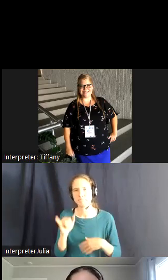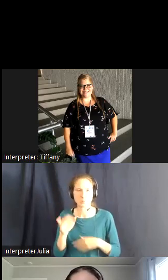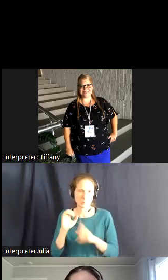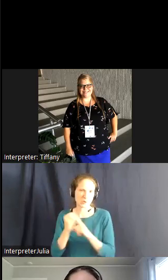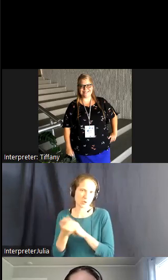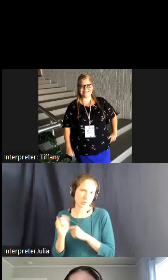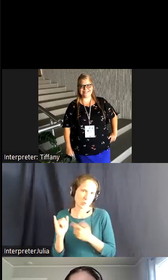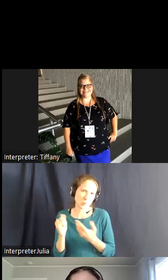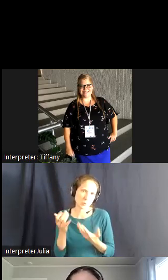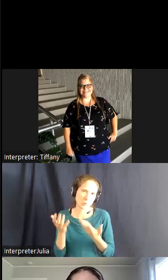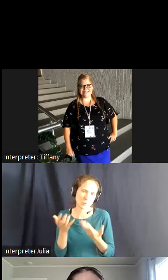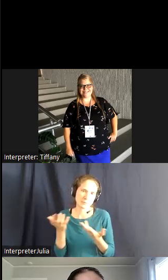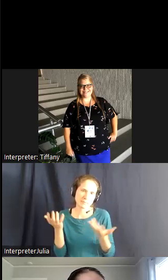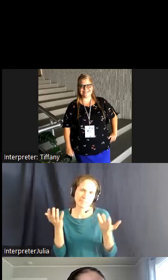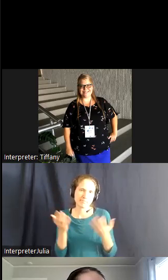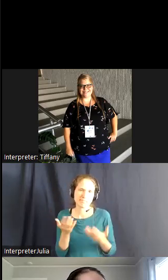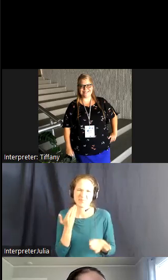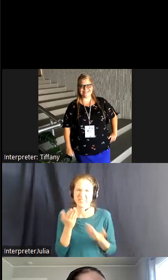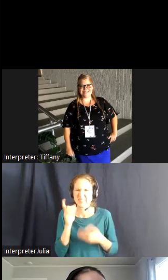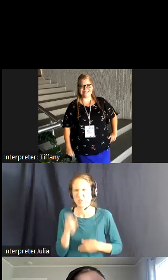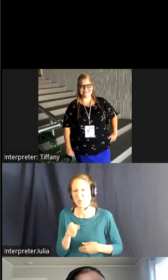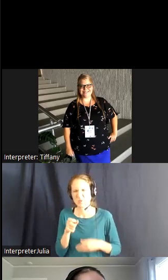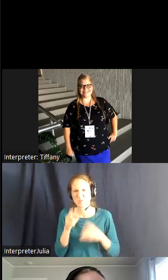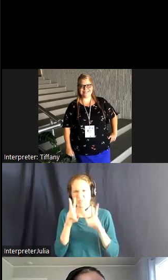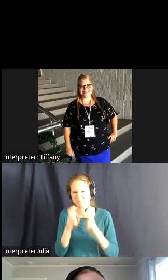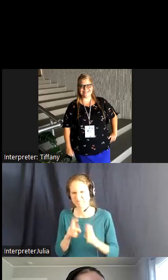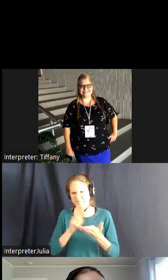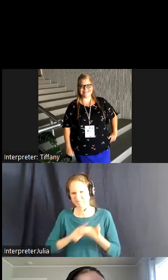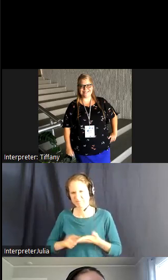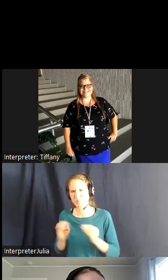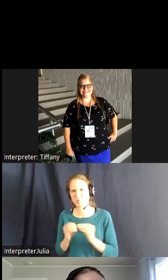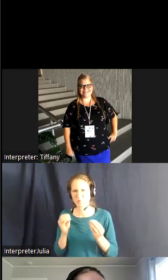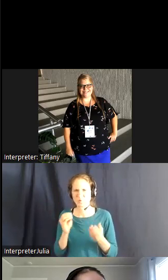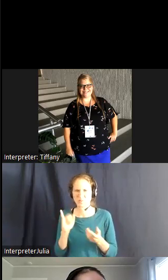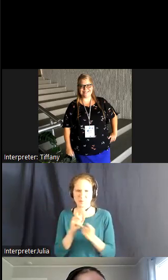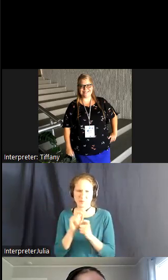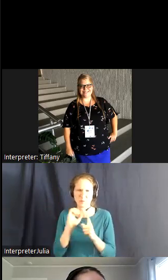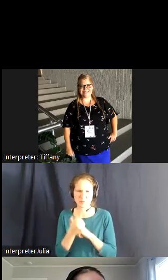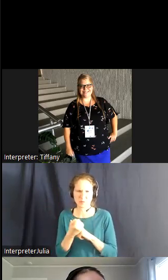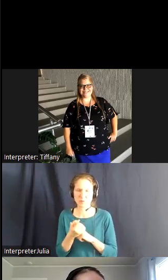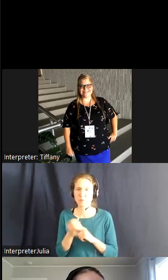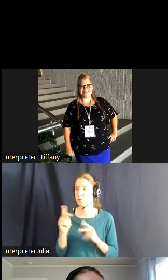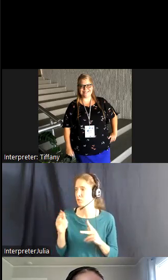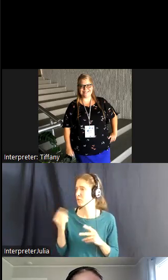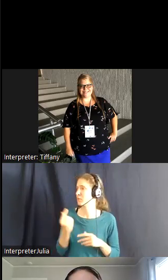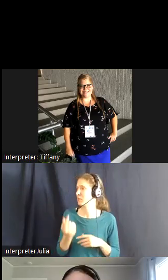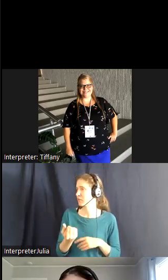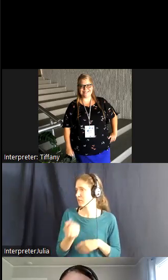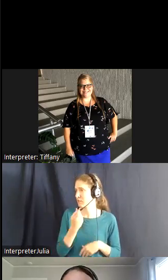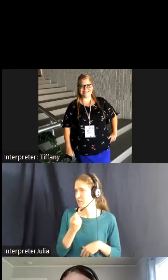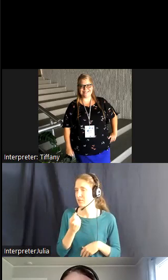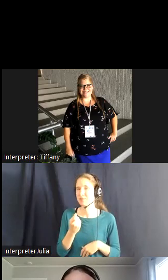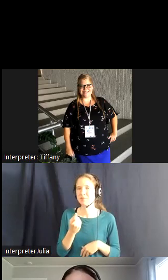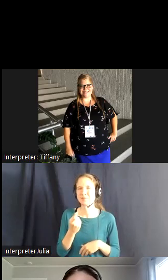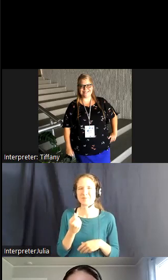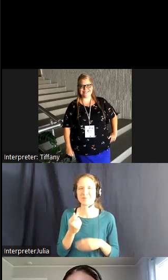look into the specificity of that a little bit more. Yeah, thanks. And our question asker, Bria, said, happy to keep us on our toes.